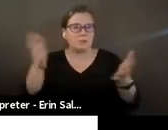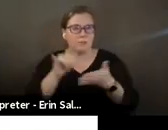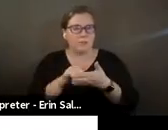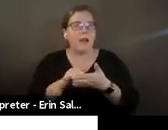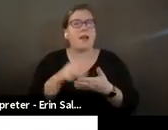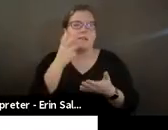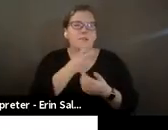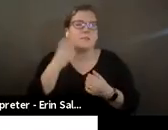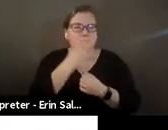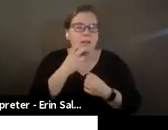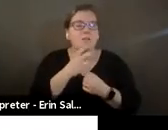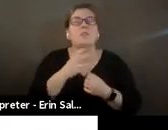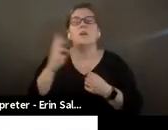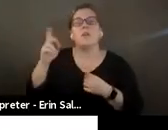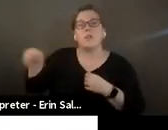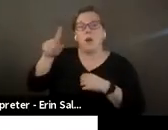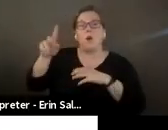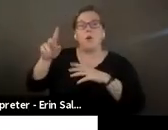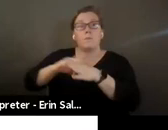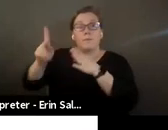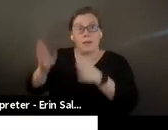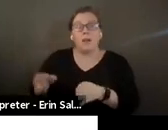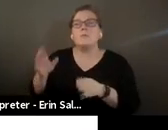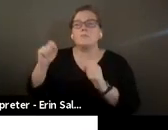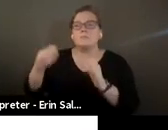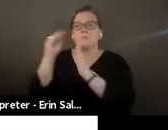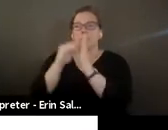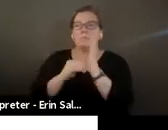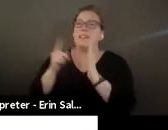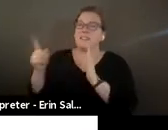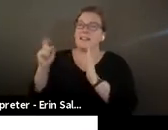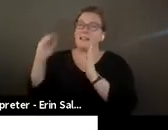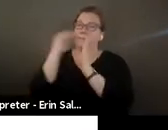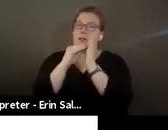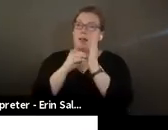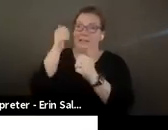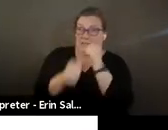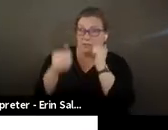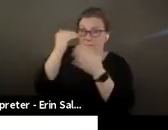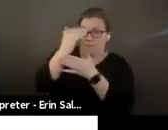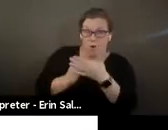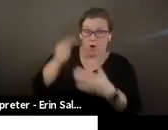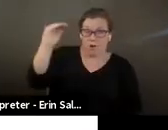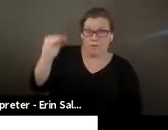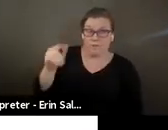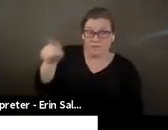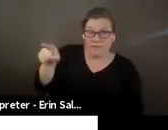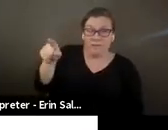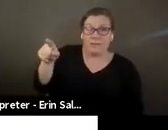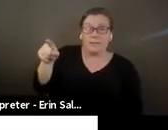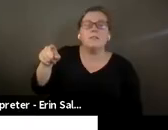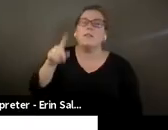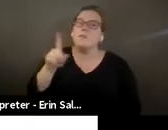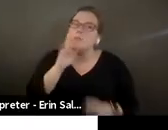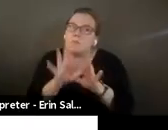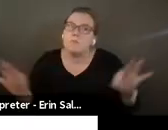this application. They do need to fill out all sections of this. That's very important to know,